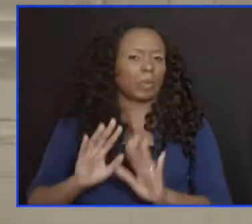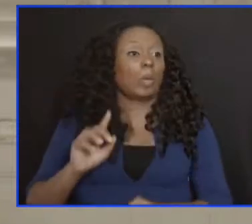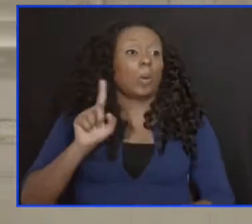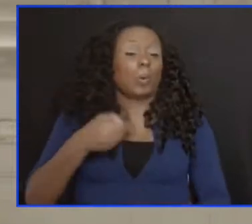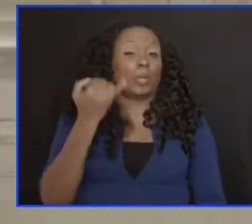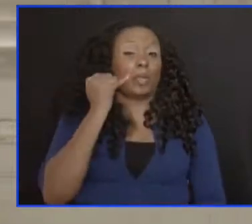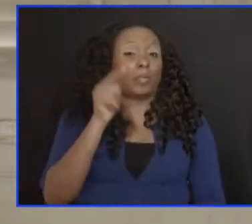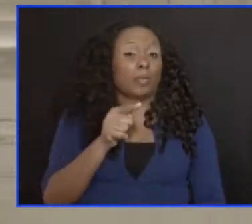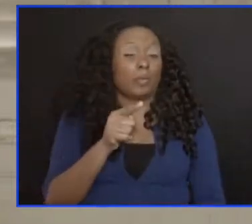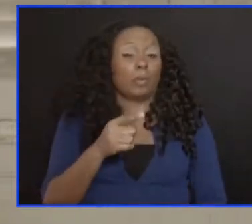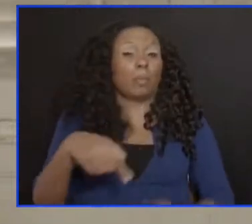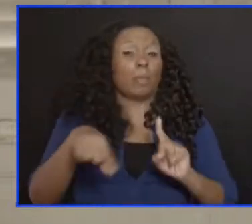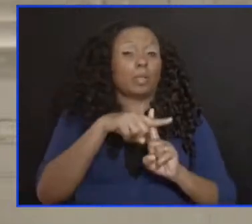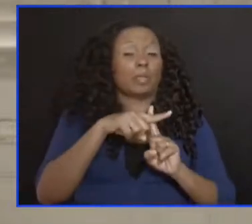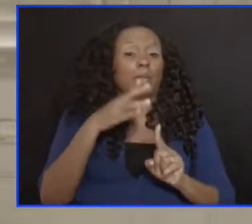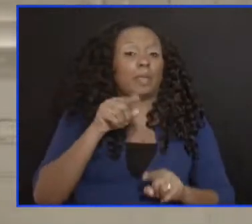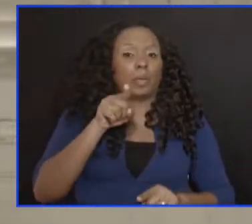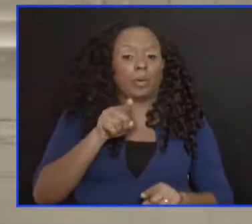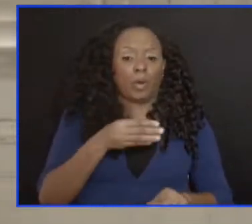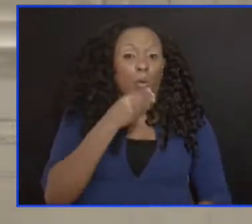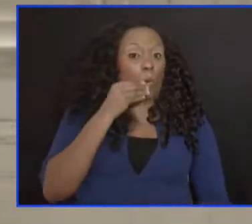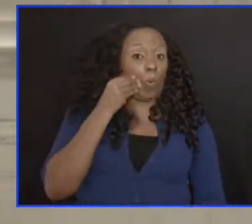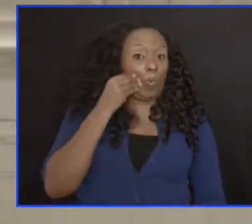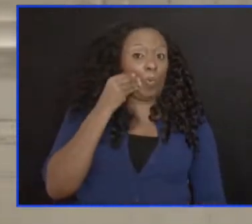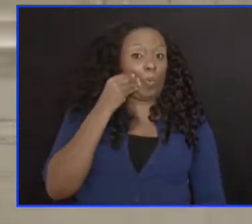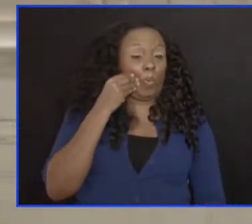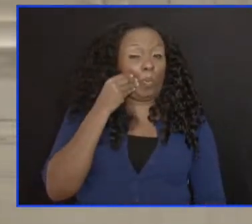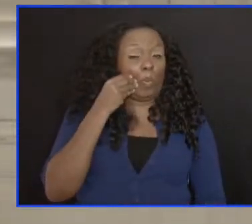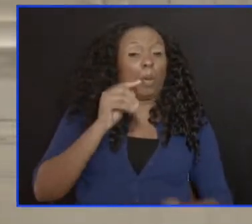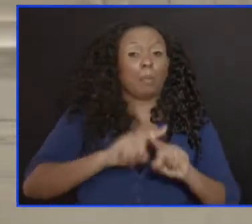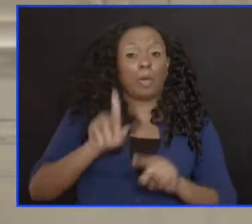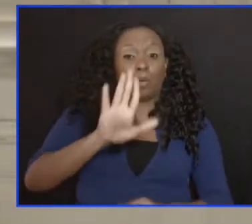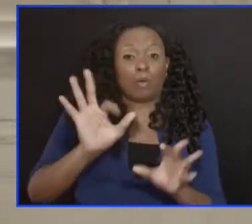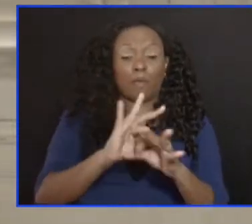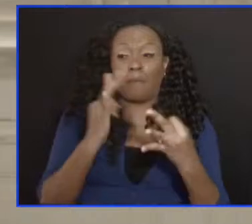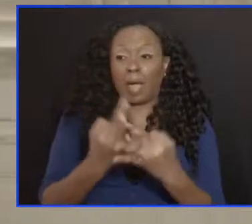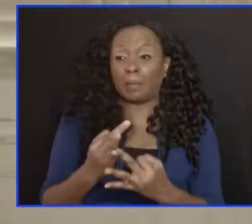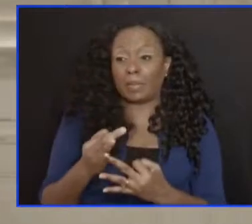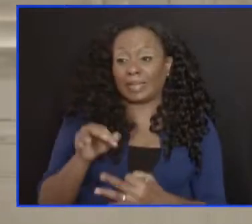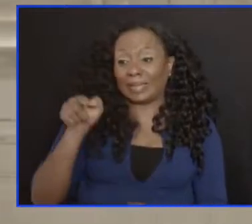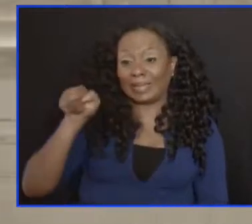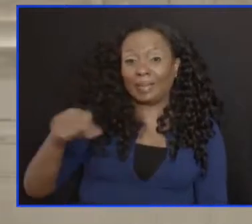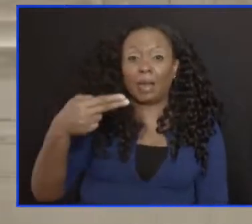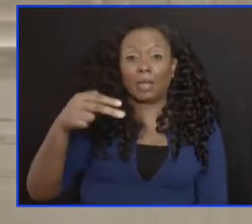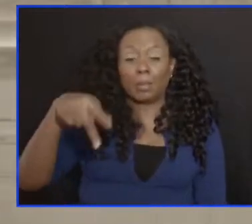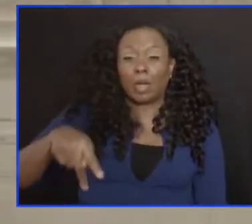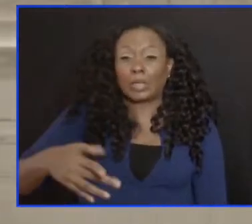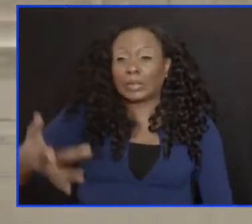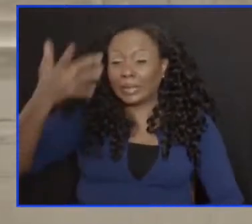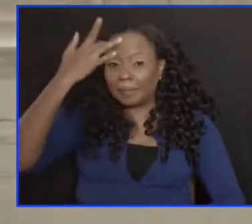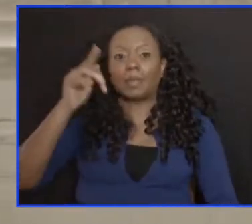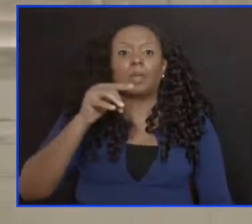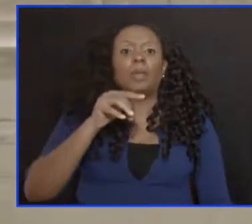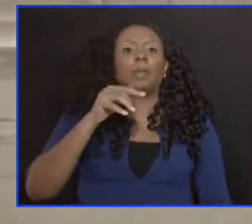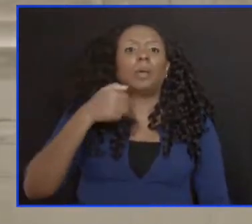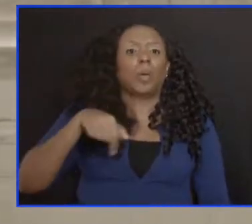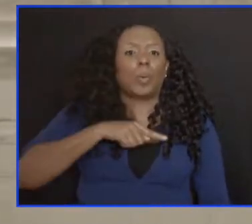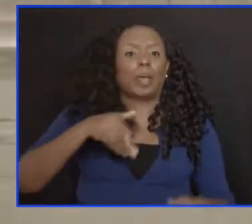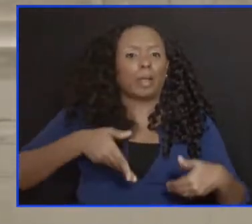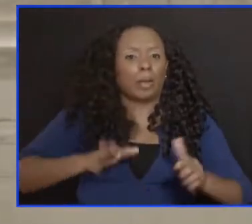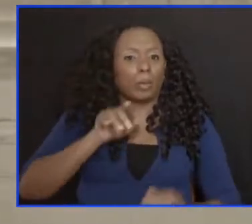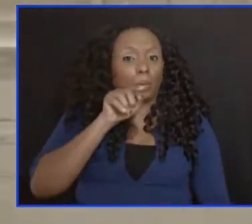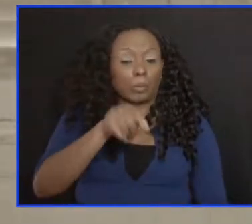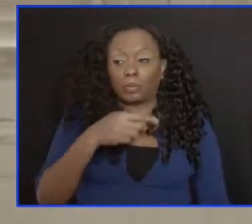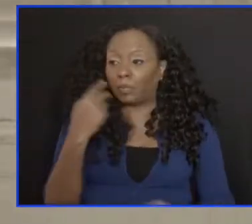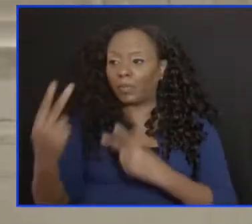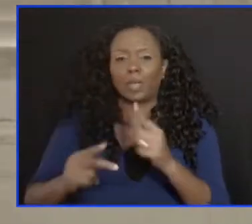think I've always said before, there are 2 things that I always live by. I wouldn't want to do something for myself that I